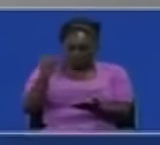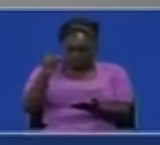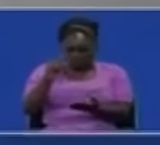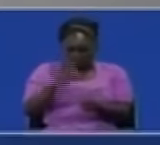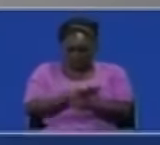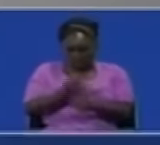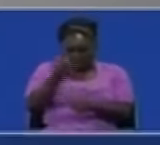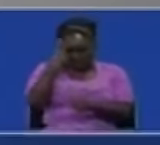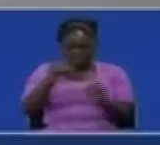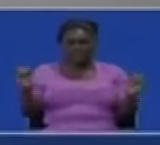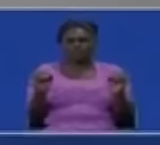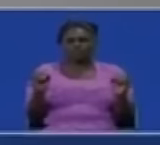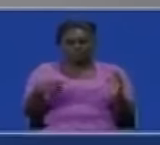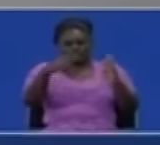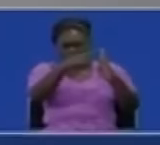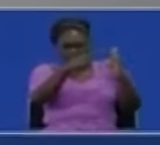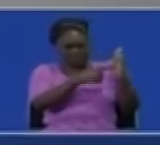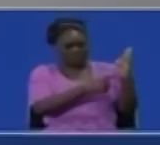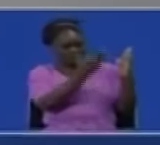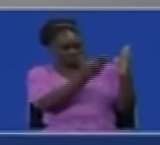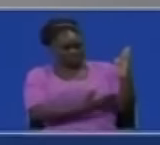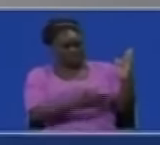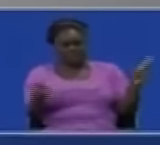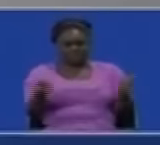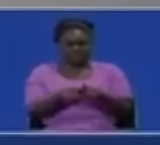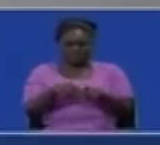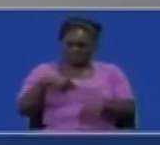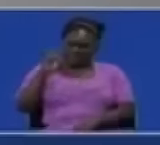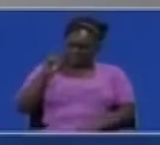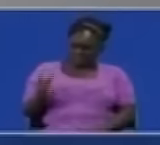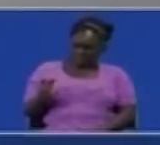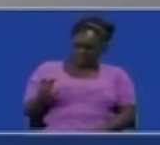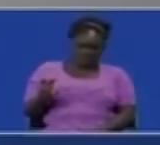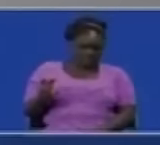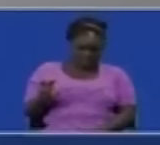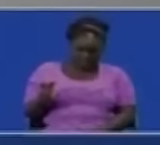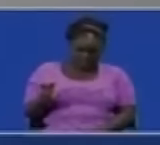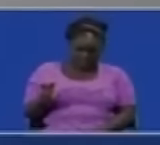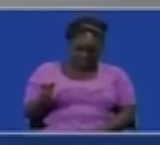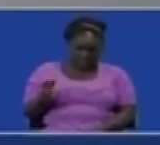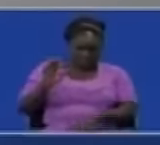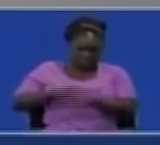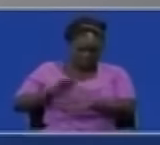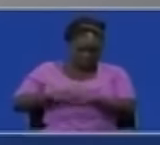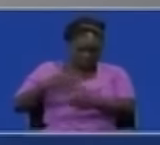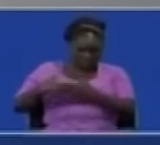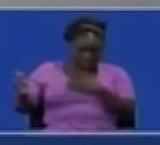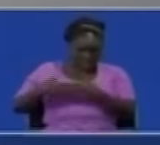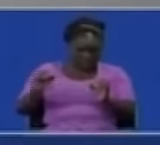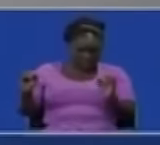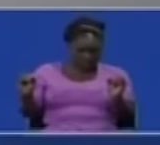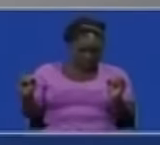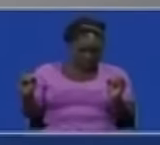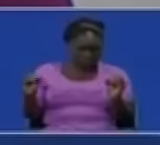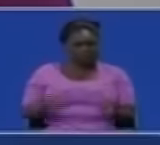what we need to fix? These are the similarities that I see, and unfortunately they are not giving us very good signs of what's going to happen down the